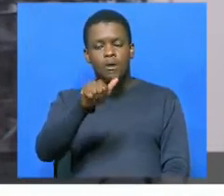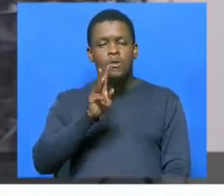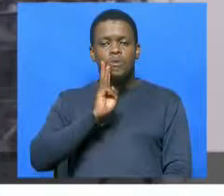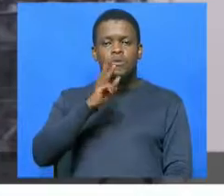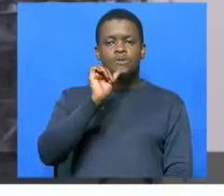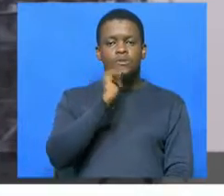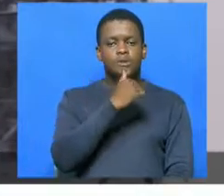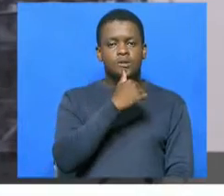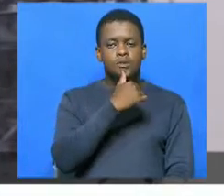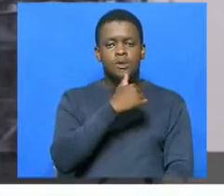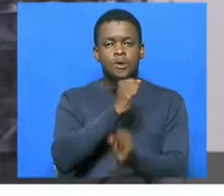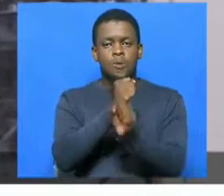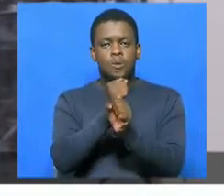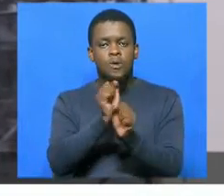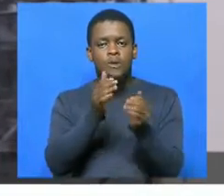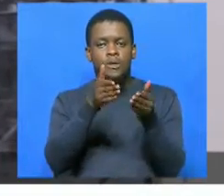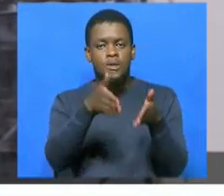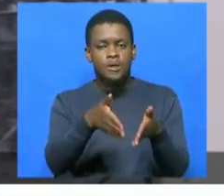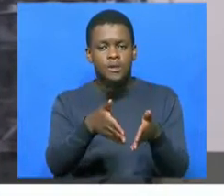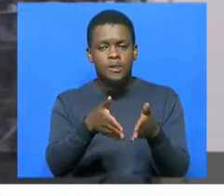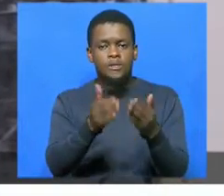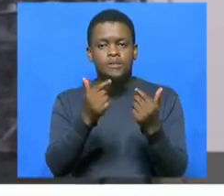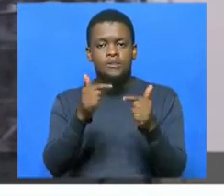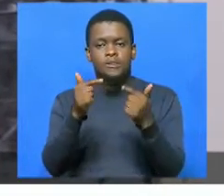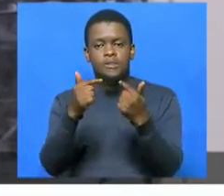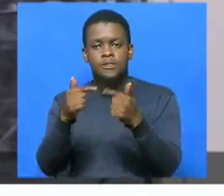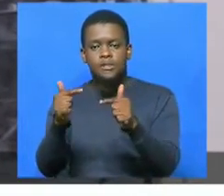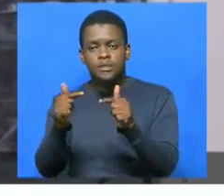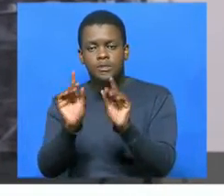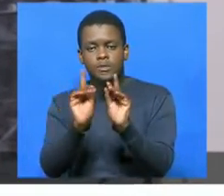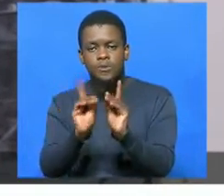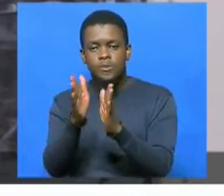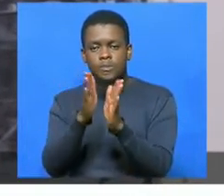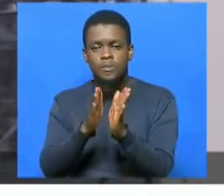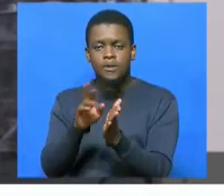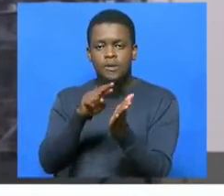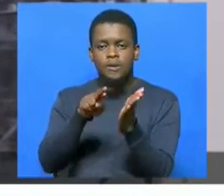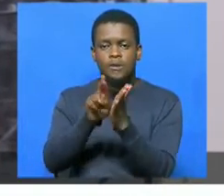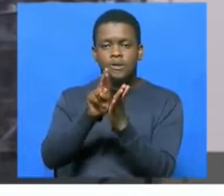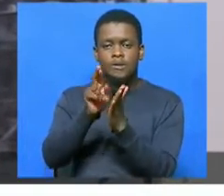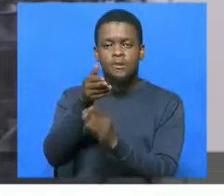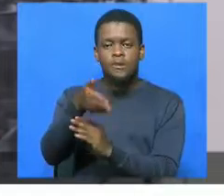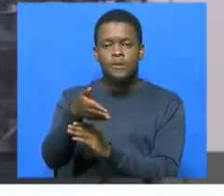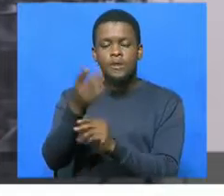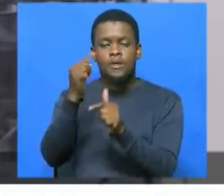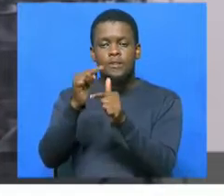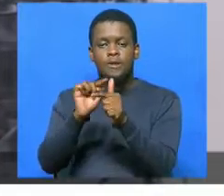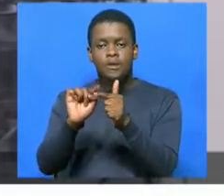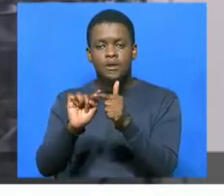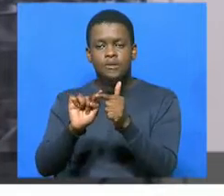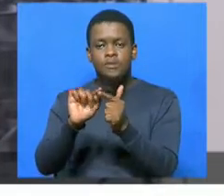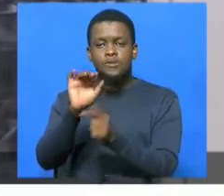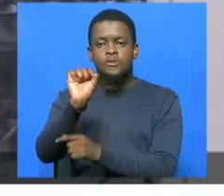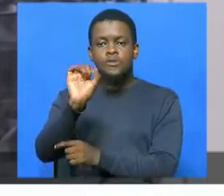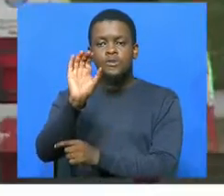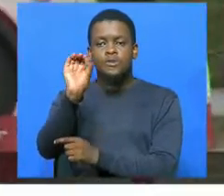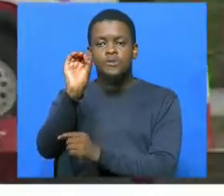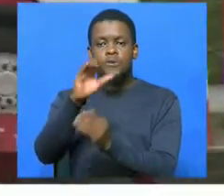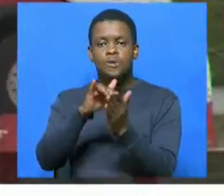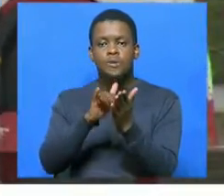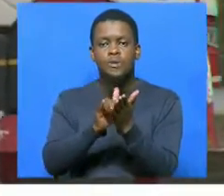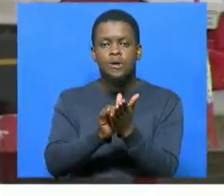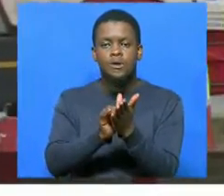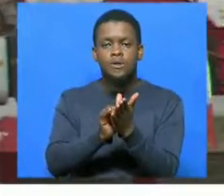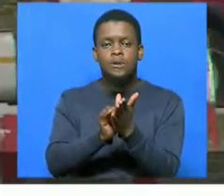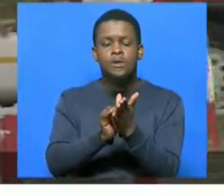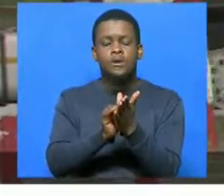also augment your data networks and the power networks, so that the type